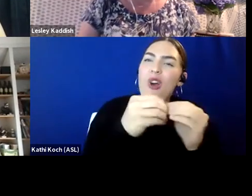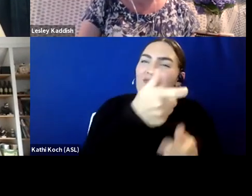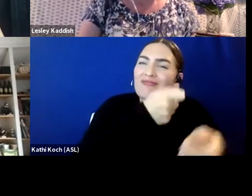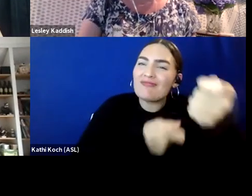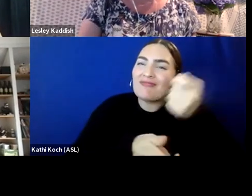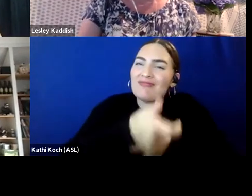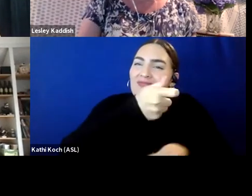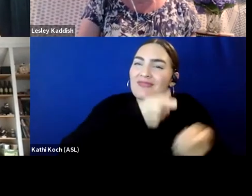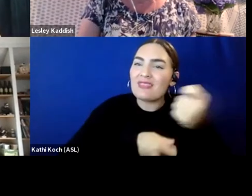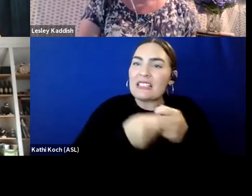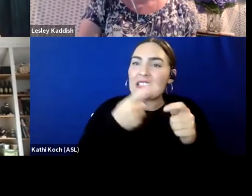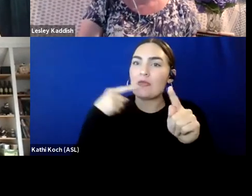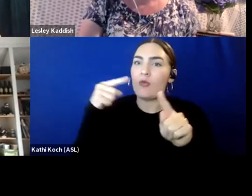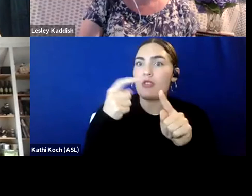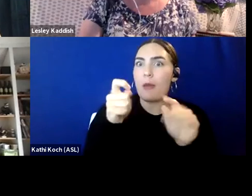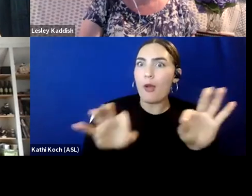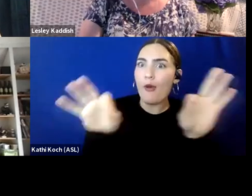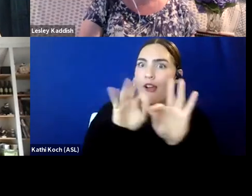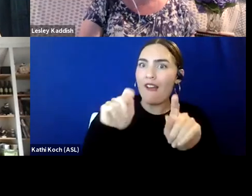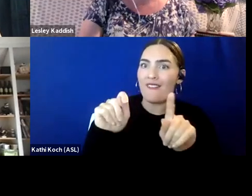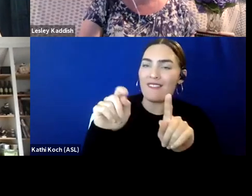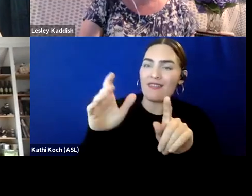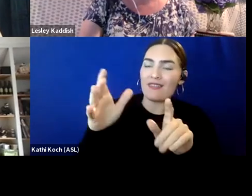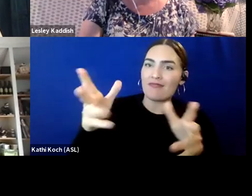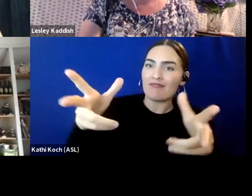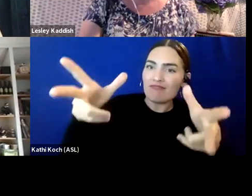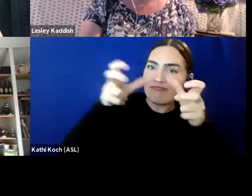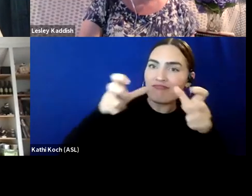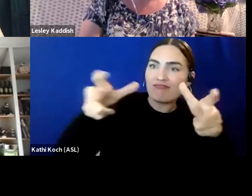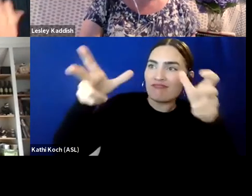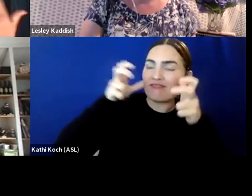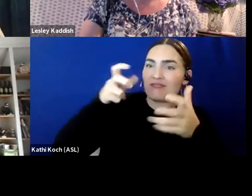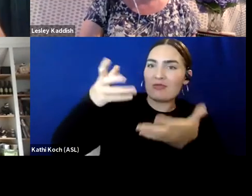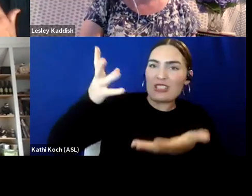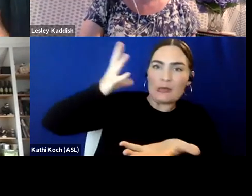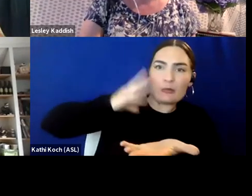And just the importance of listening. I don't think we do much of